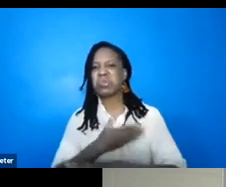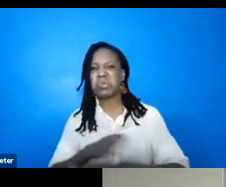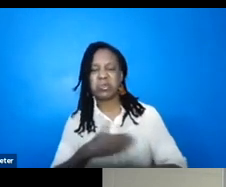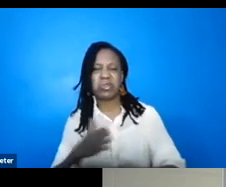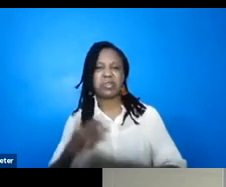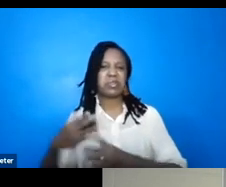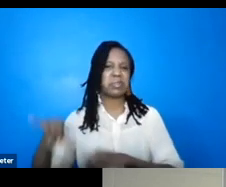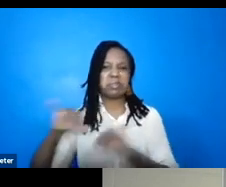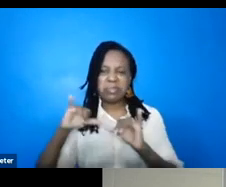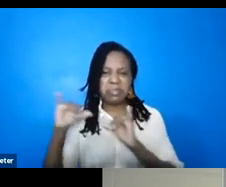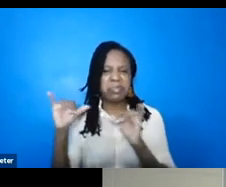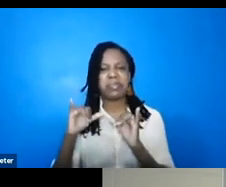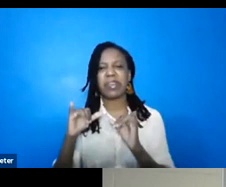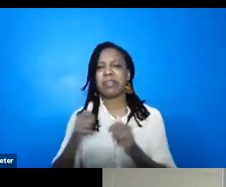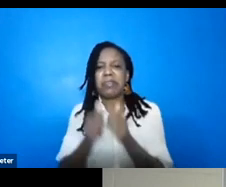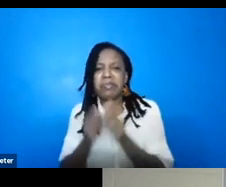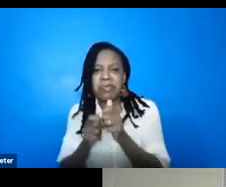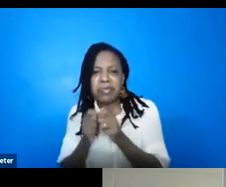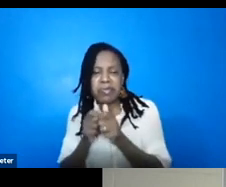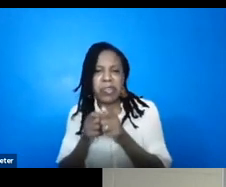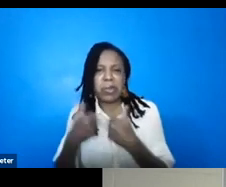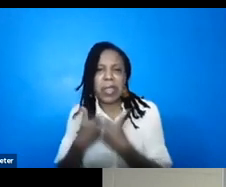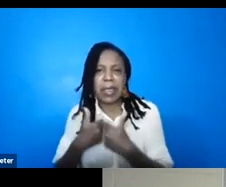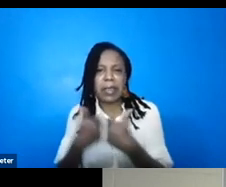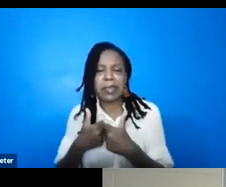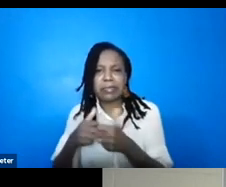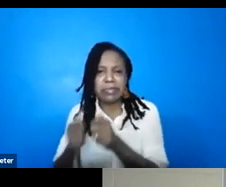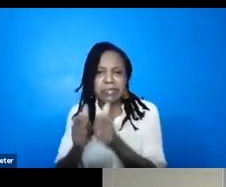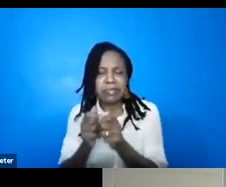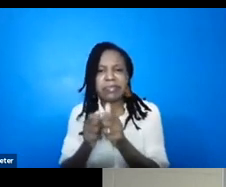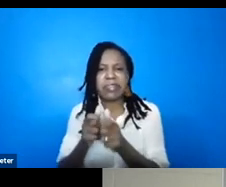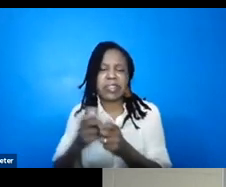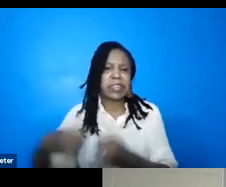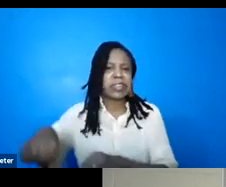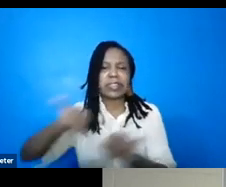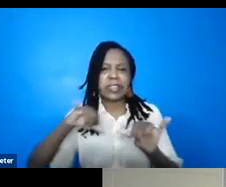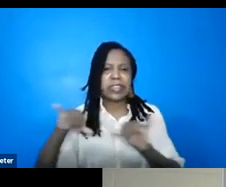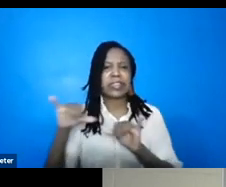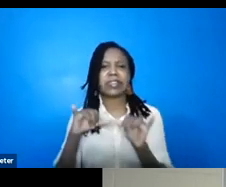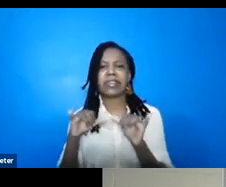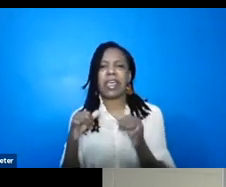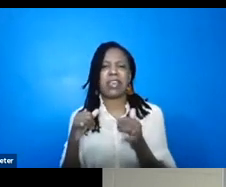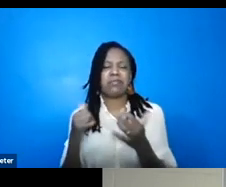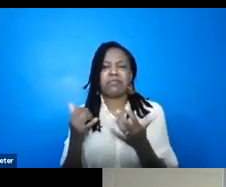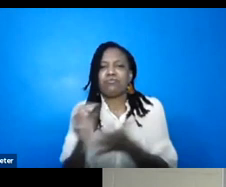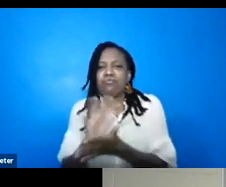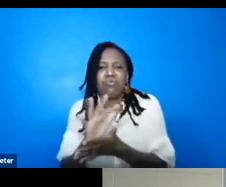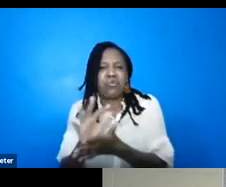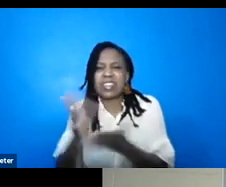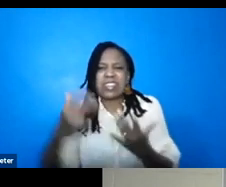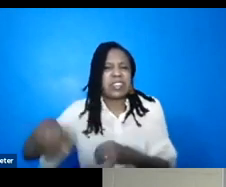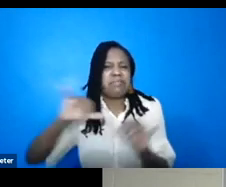the same video games. And in all of these three things, in all three of these things, it projected an image of hyper aggressive